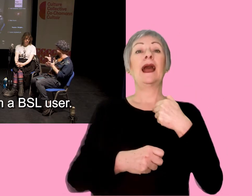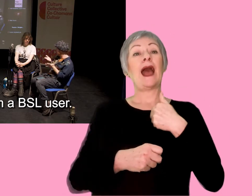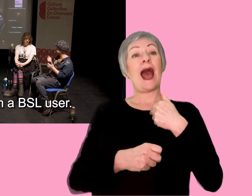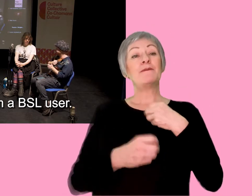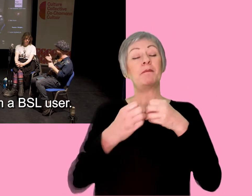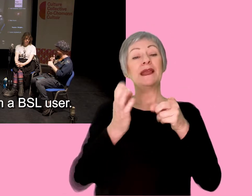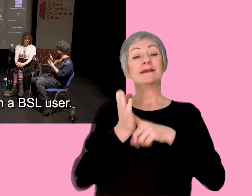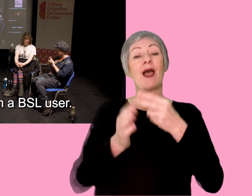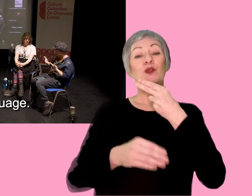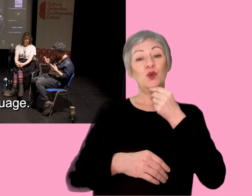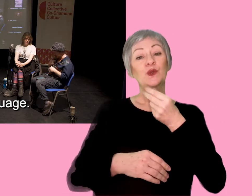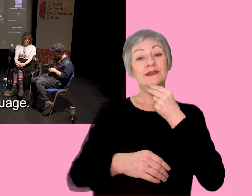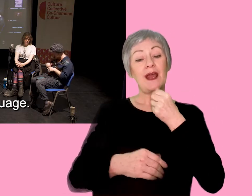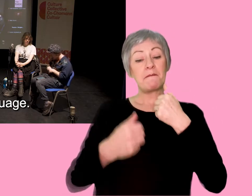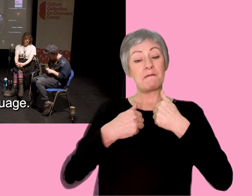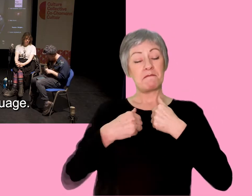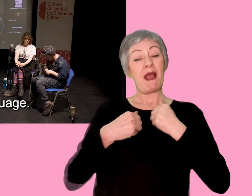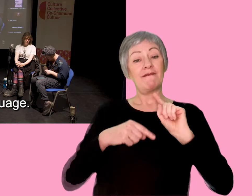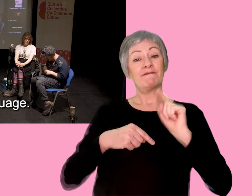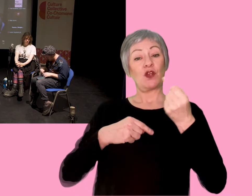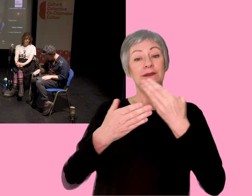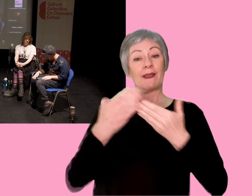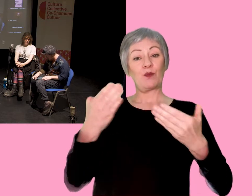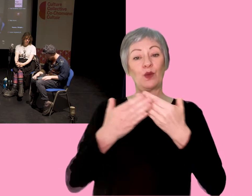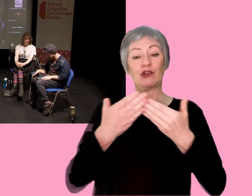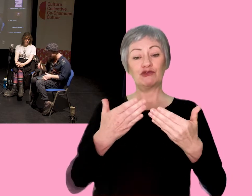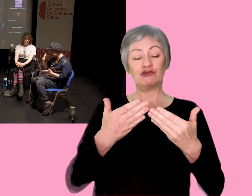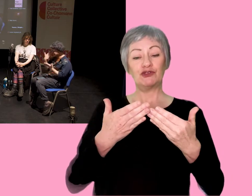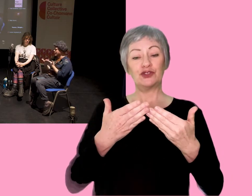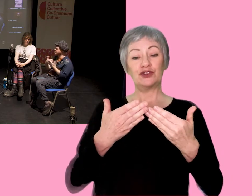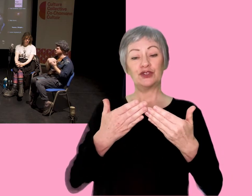and I'm a BSL user. That's my first language.